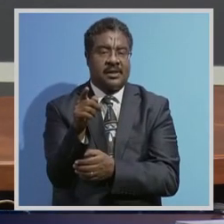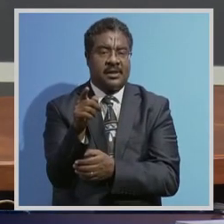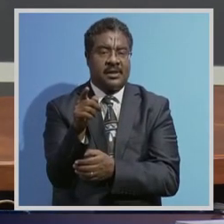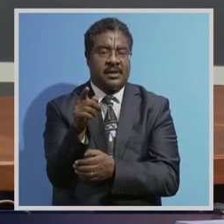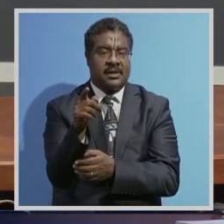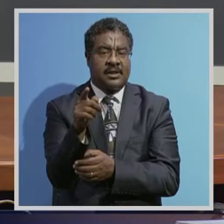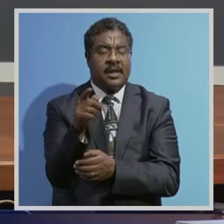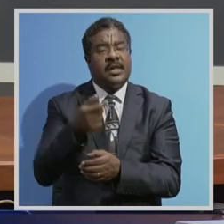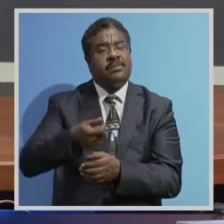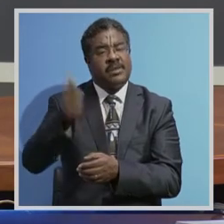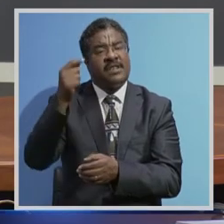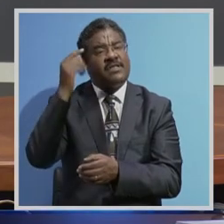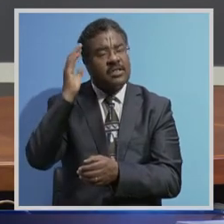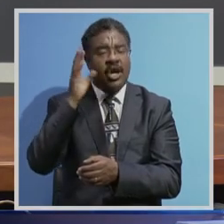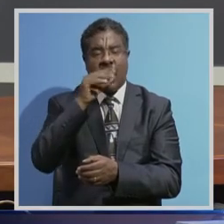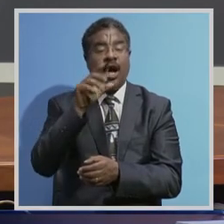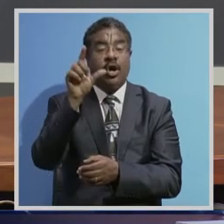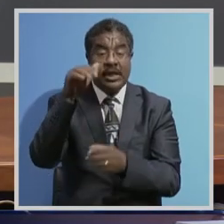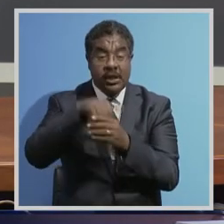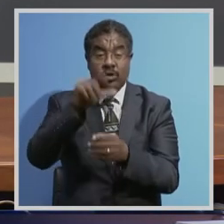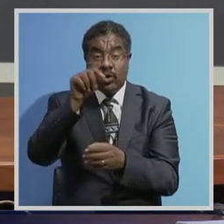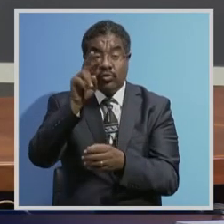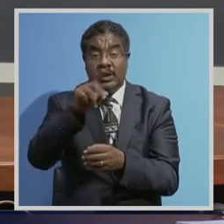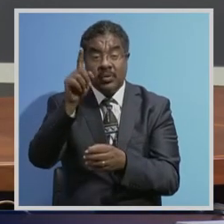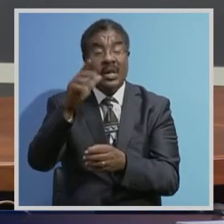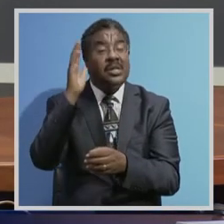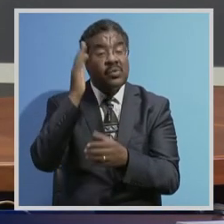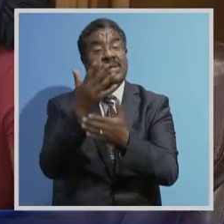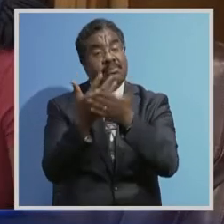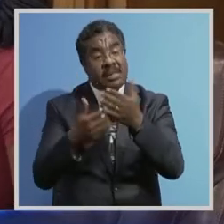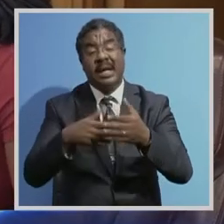professing bloodshed during the 2021 general elections.